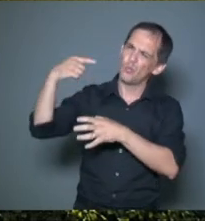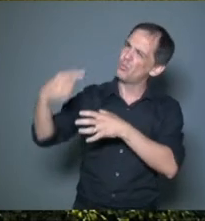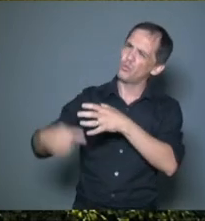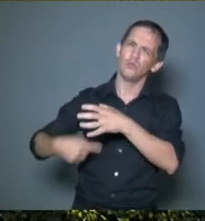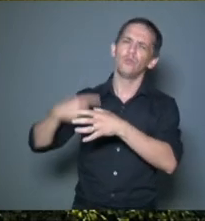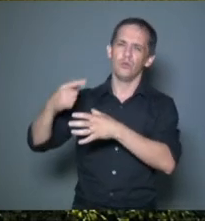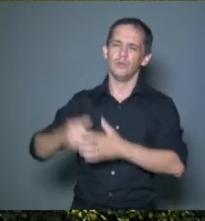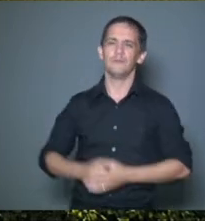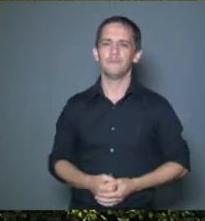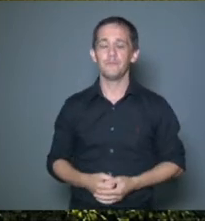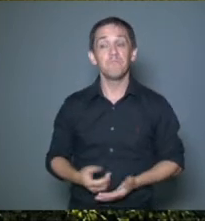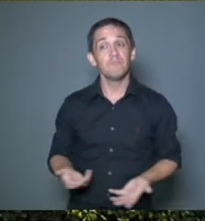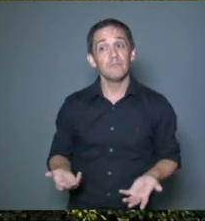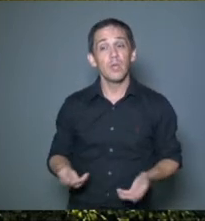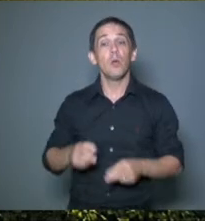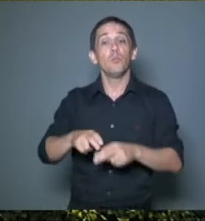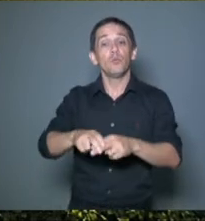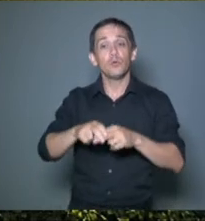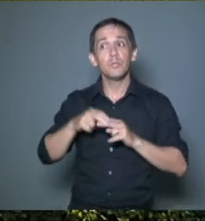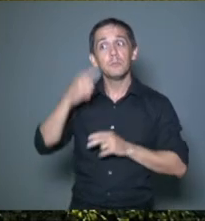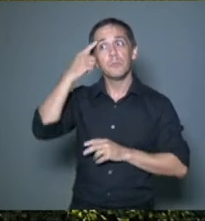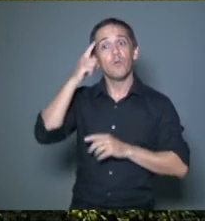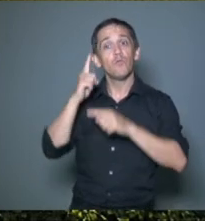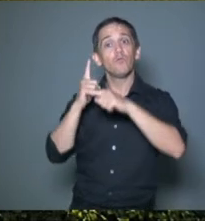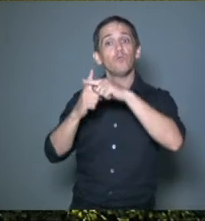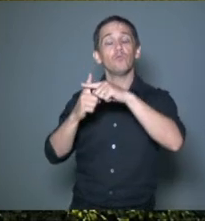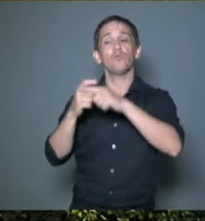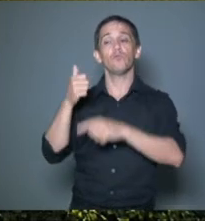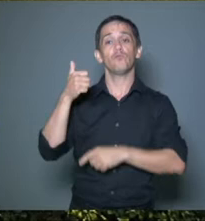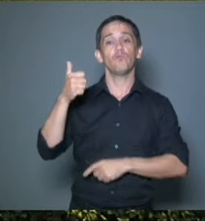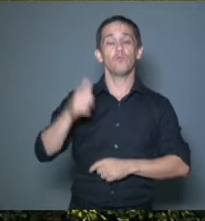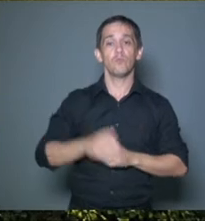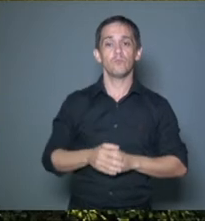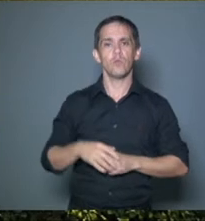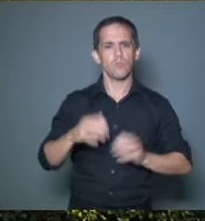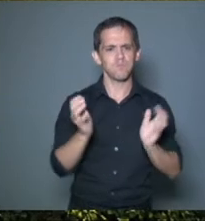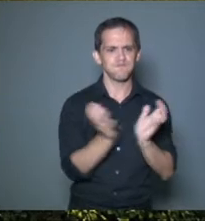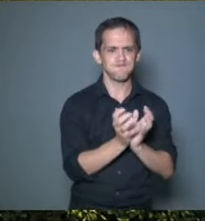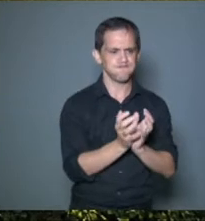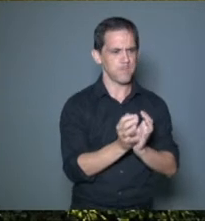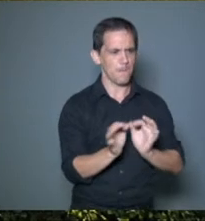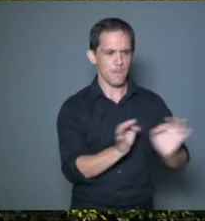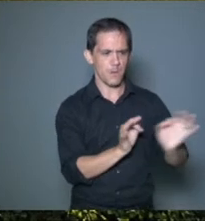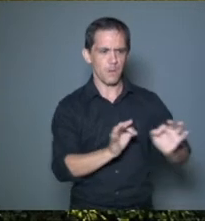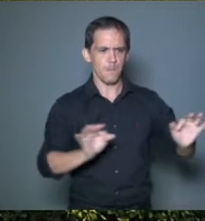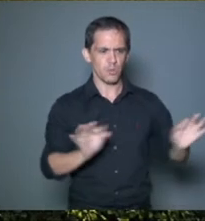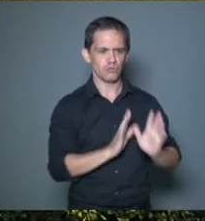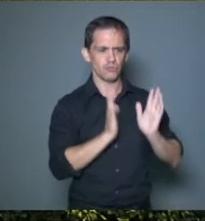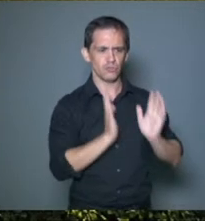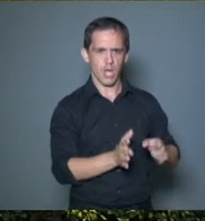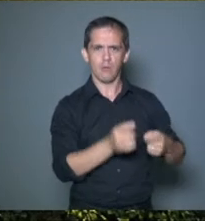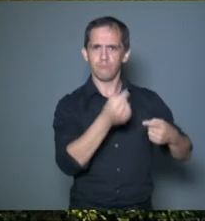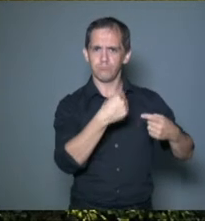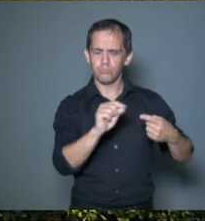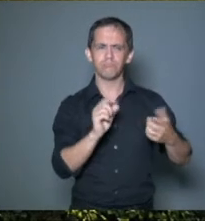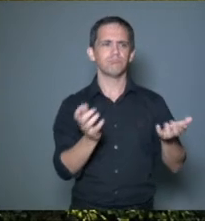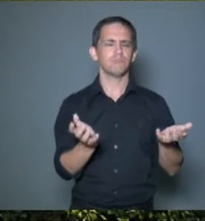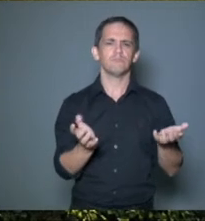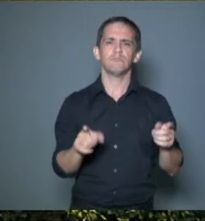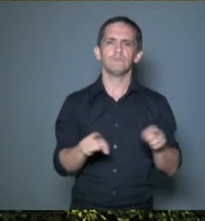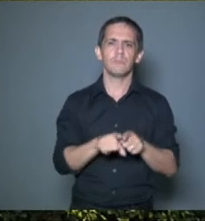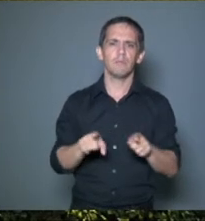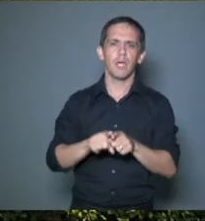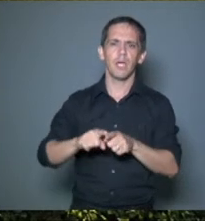world demand. That's why we are optimistic about the future. Our team is prepared, our investment capacity